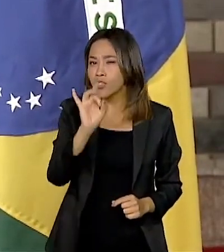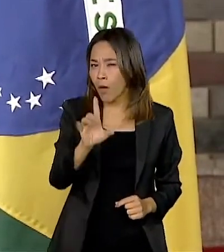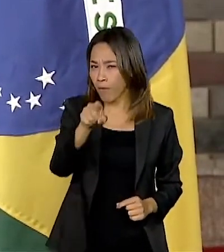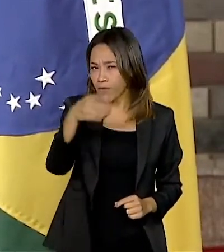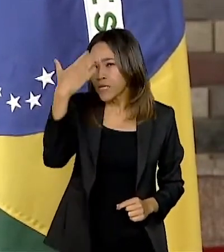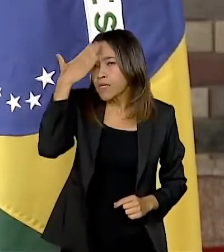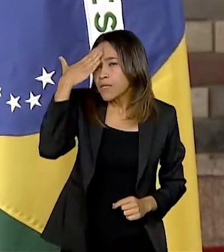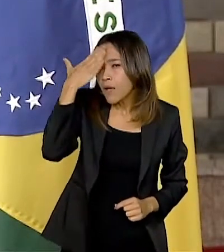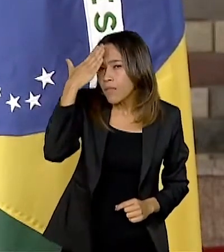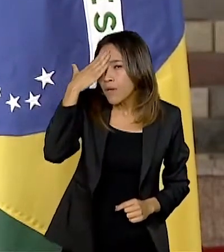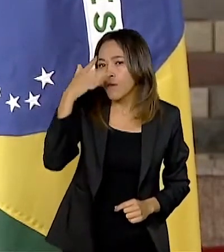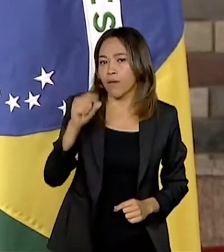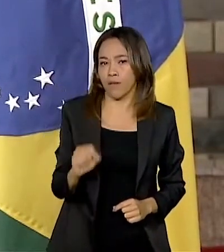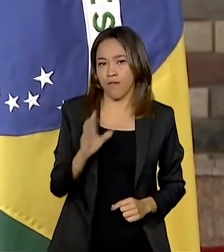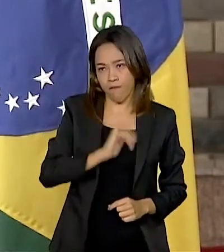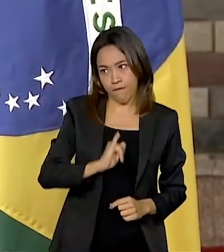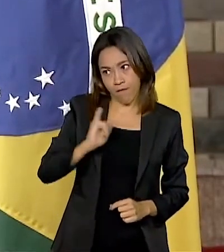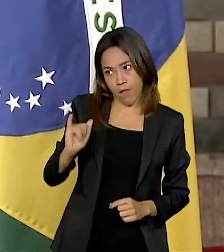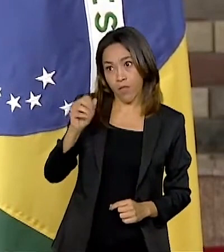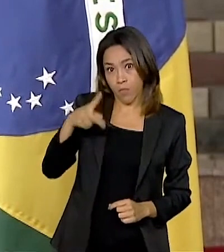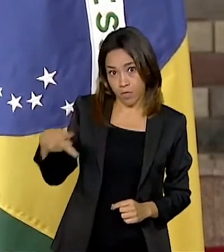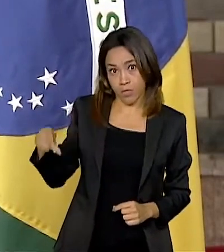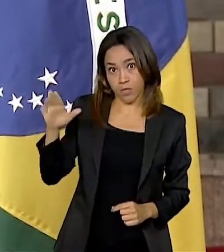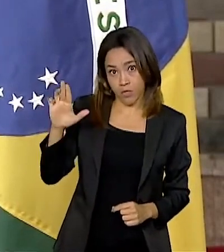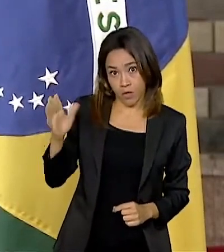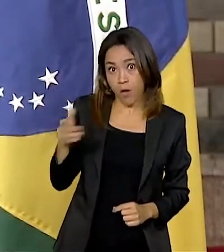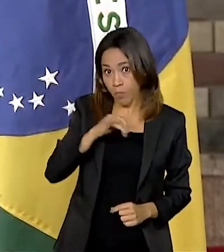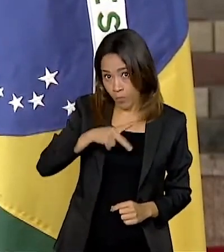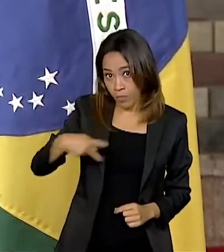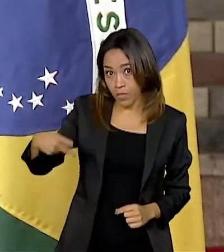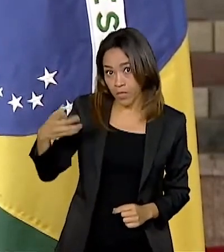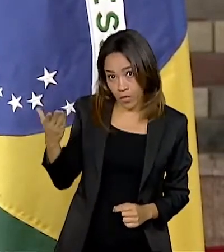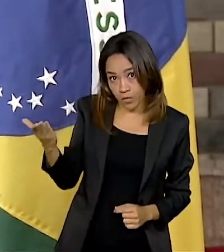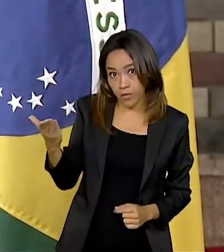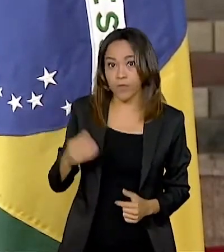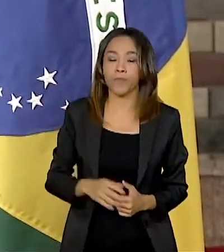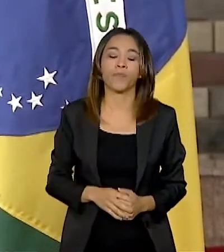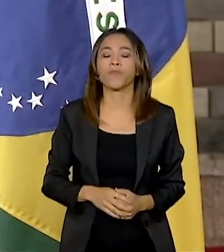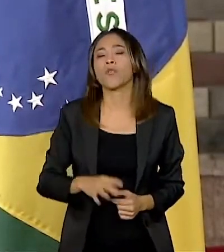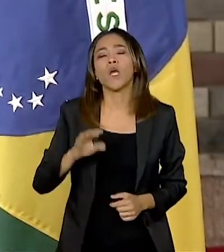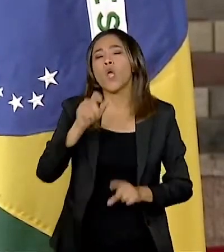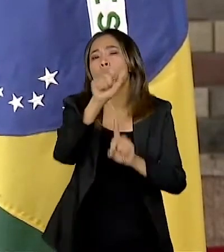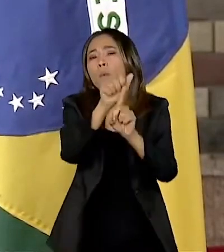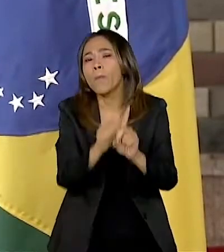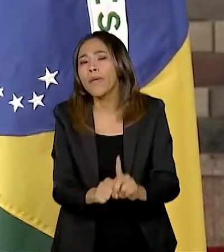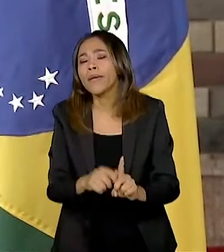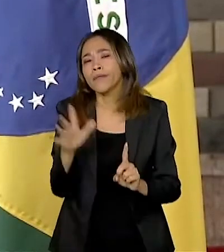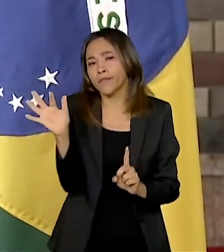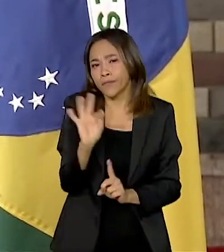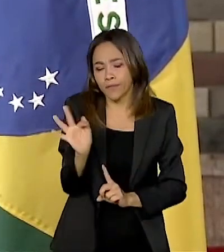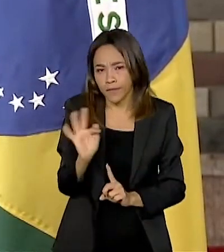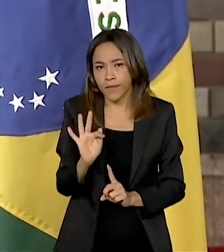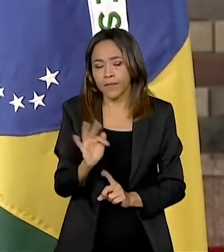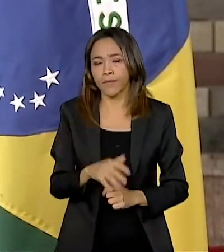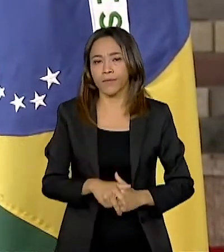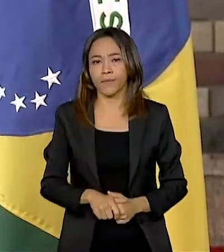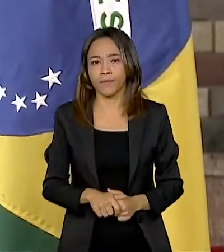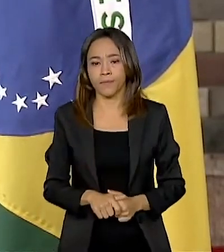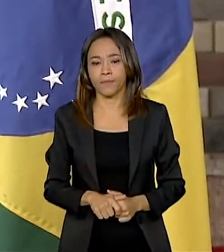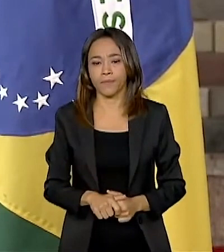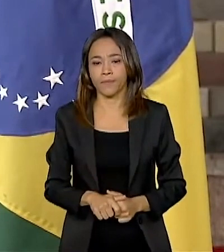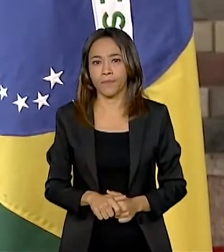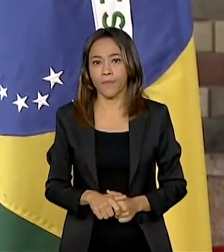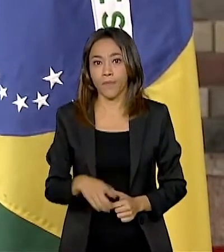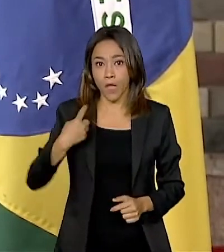ideia, presidente Irfan. Just for you to have an idea, President Ali. Somente no mês de fevereiro. Just in the month of